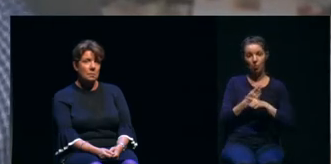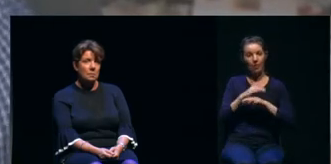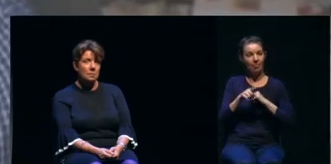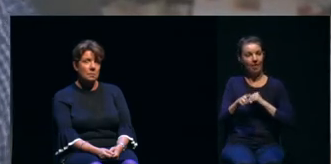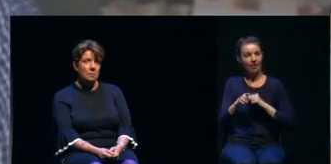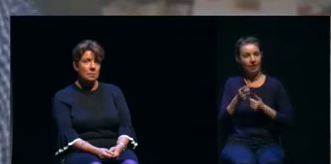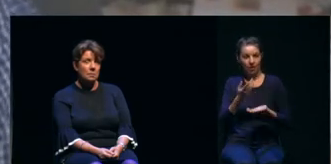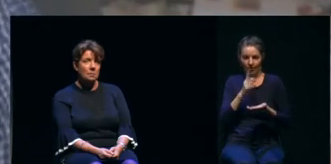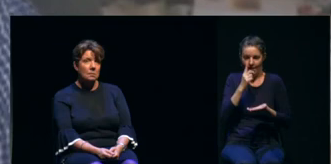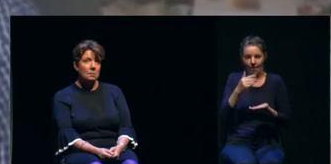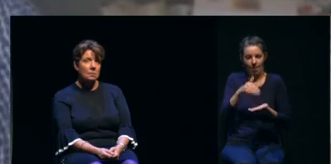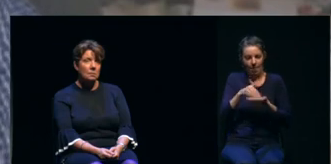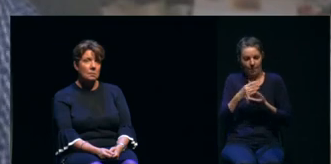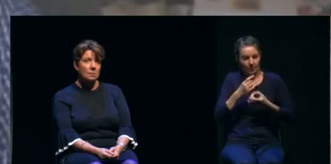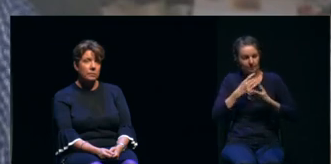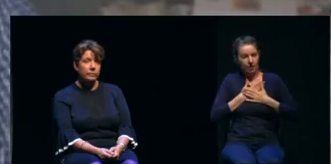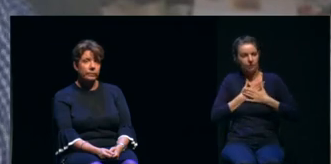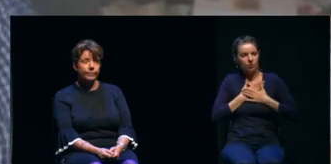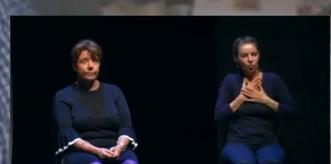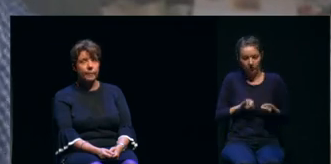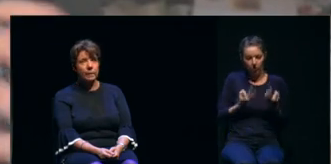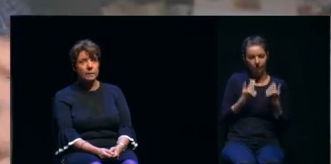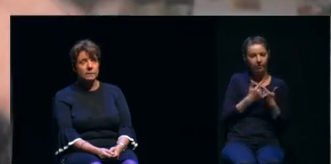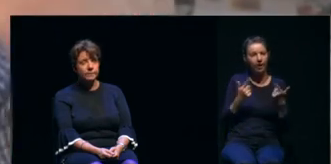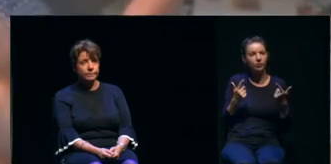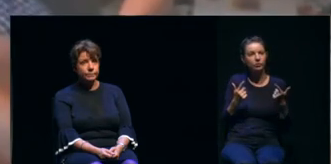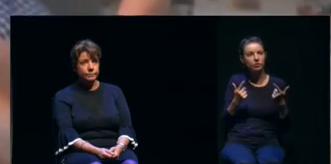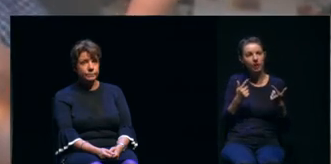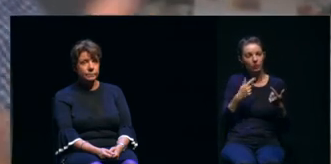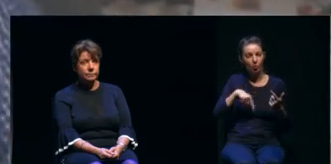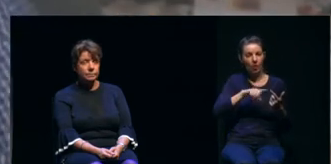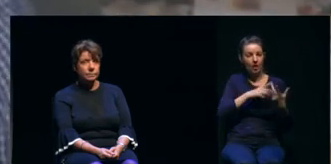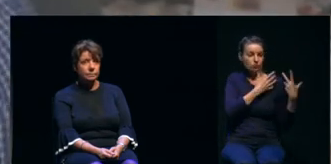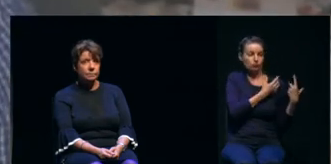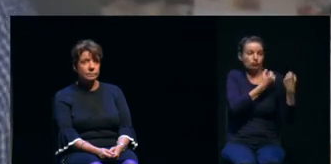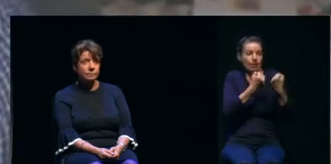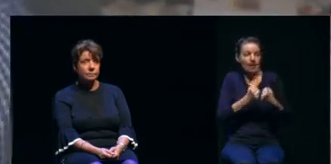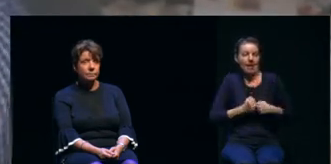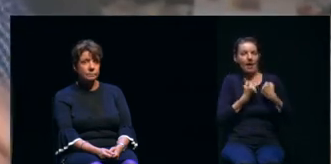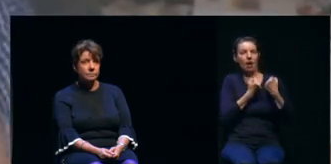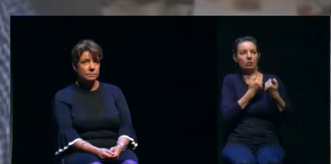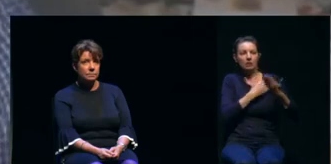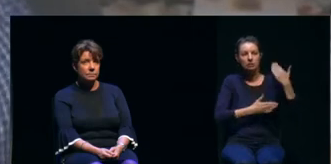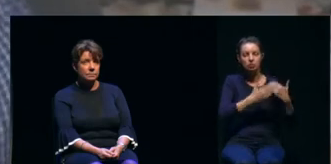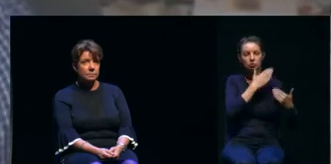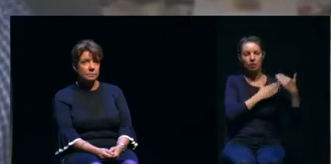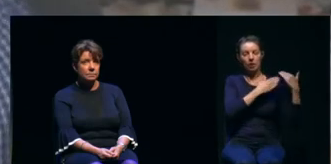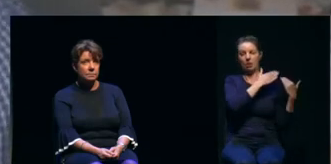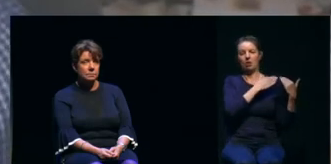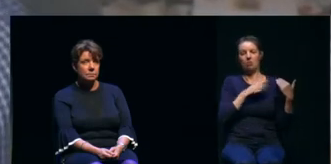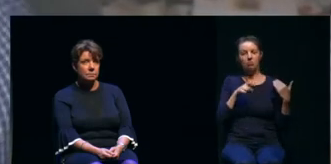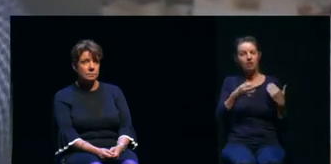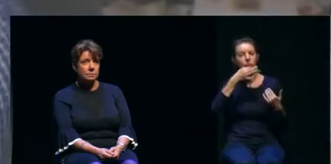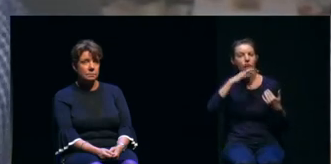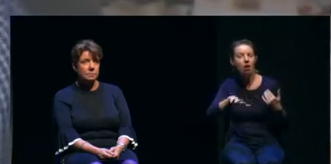help ourselves, if we don't have the vocabulary to talk about it, if we're bringing all our baggage into the room, that kid's going to struggle so